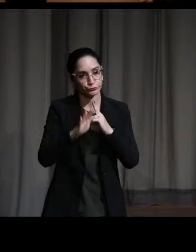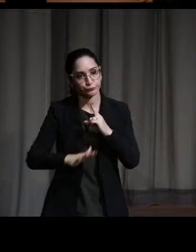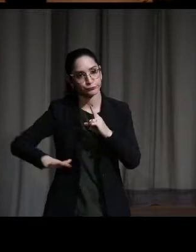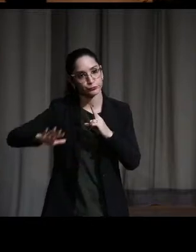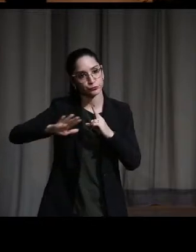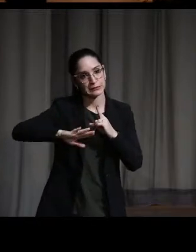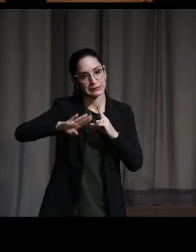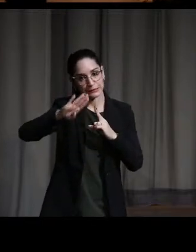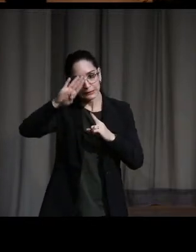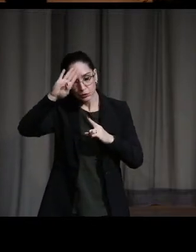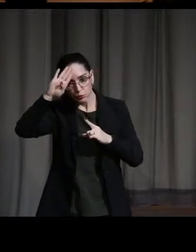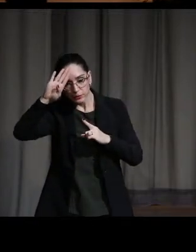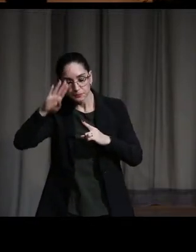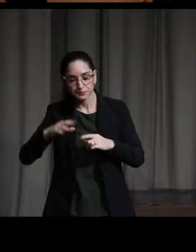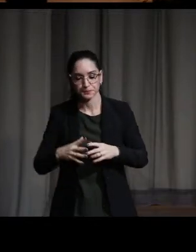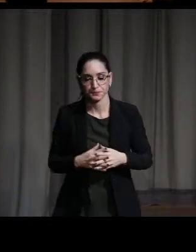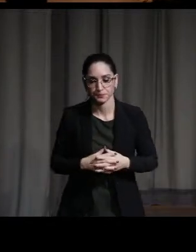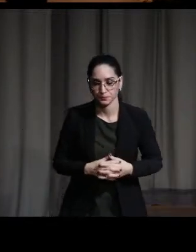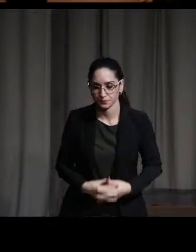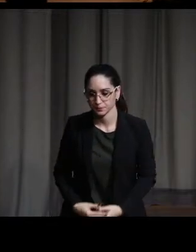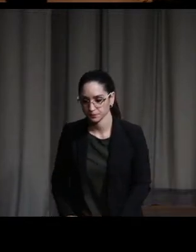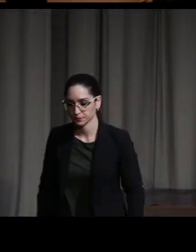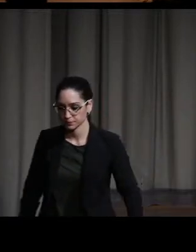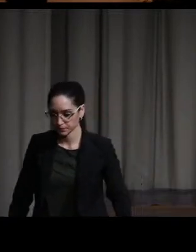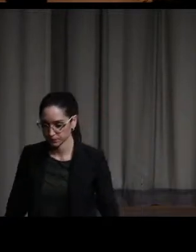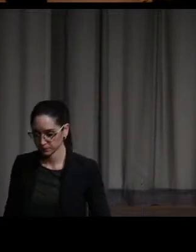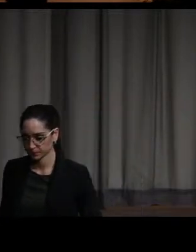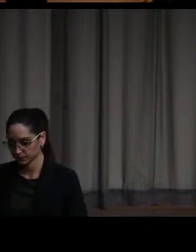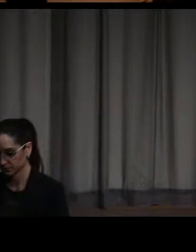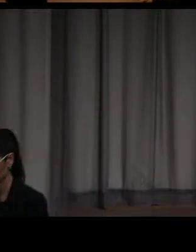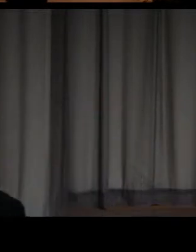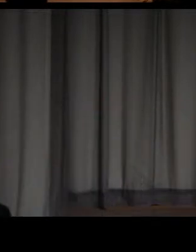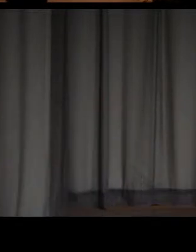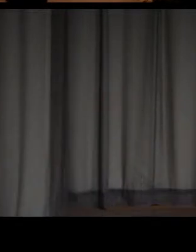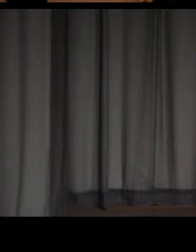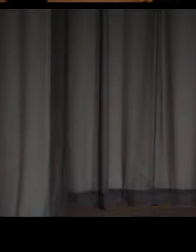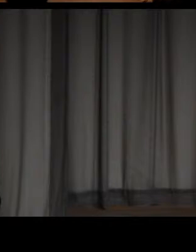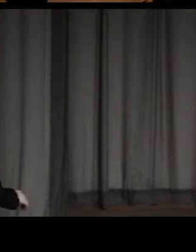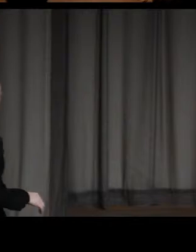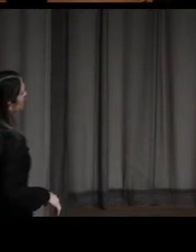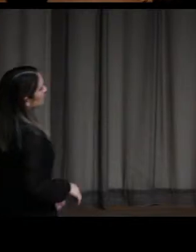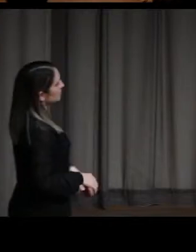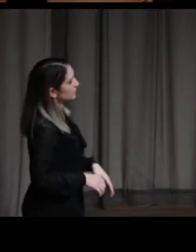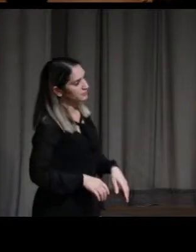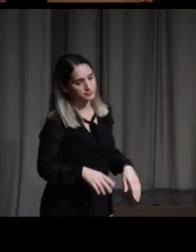in the 70s and 80s? Two very different periods, I think.